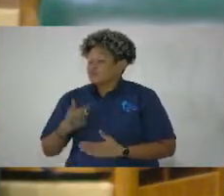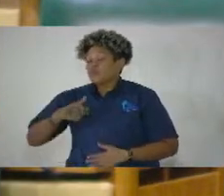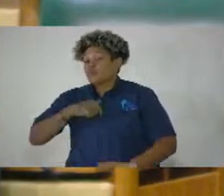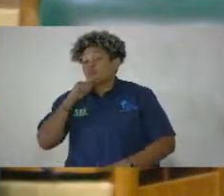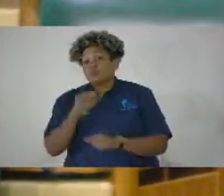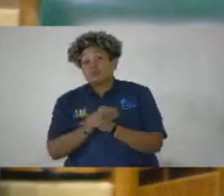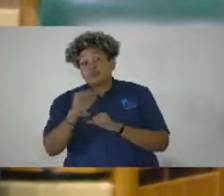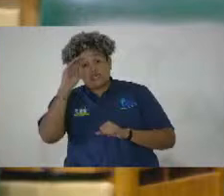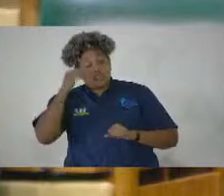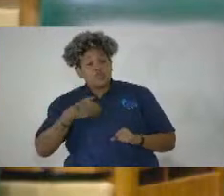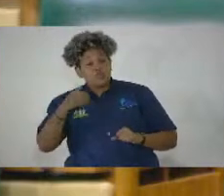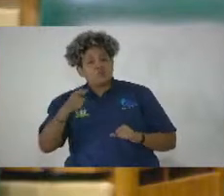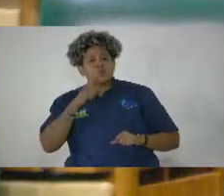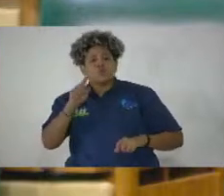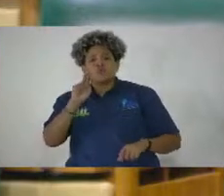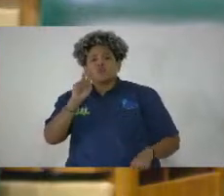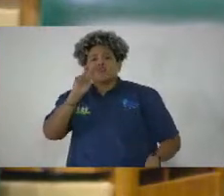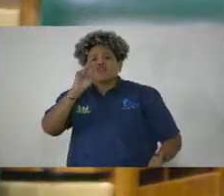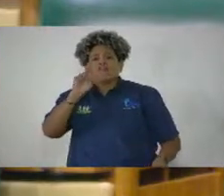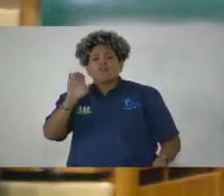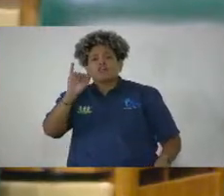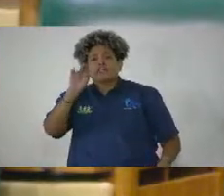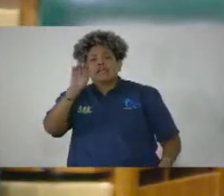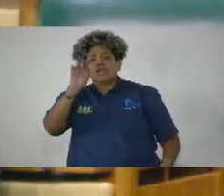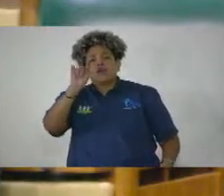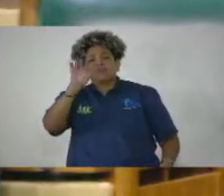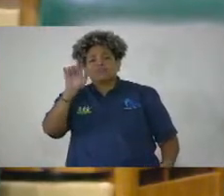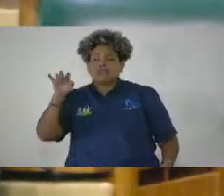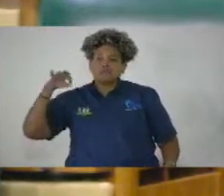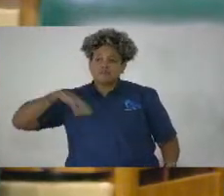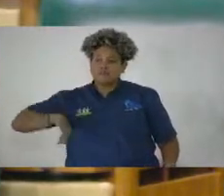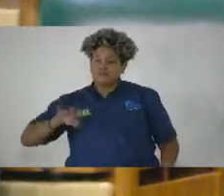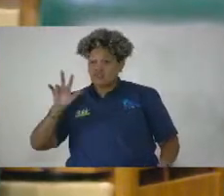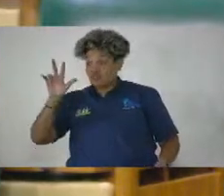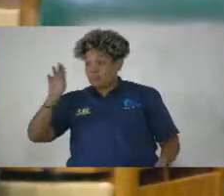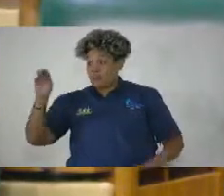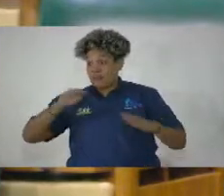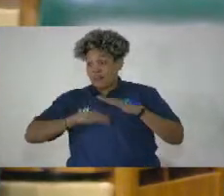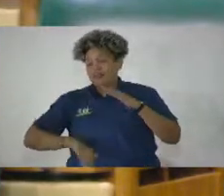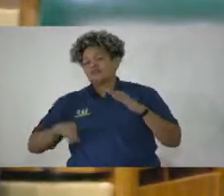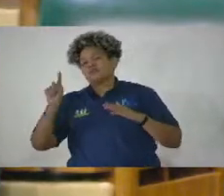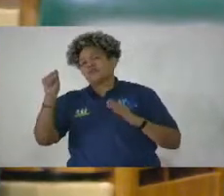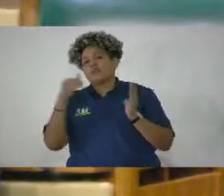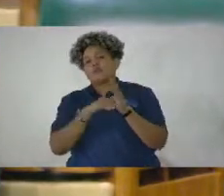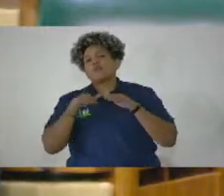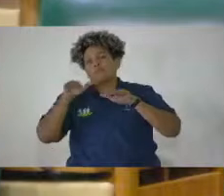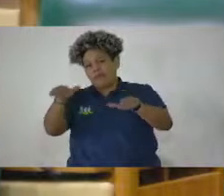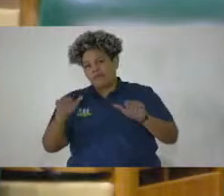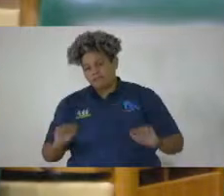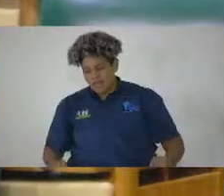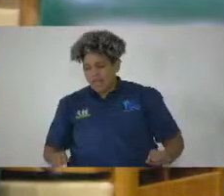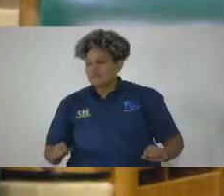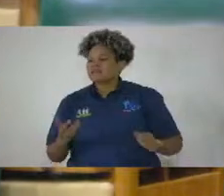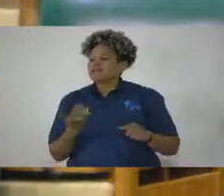introduced the reverse income tax credit as a way of